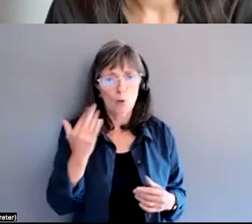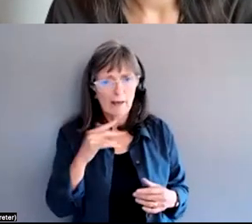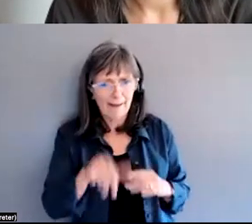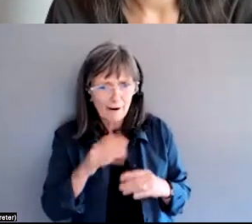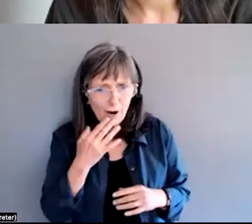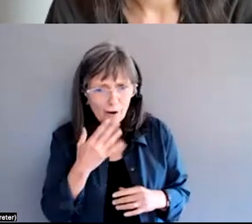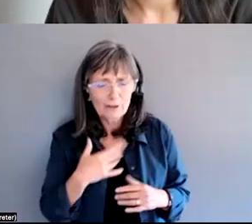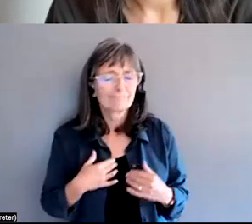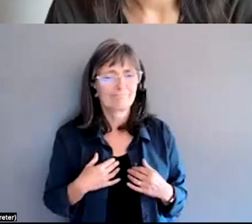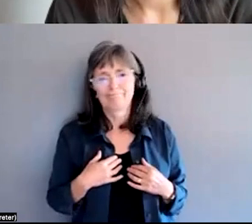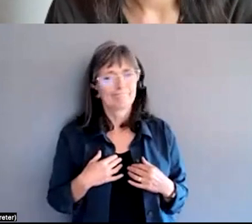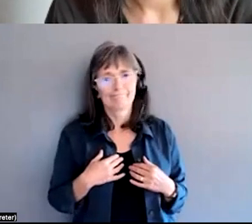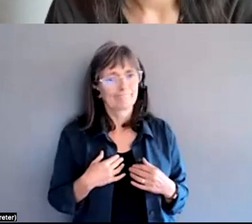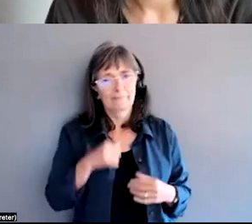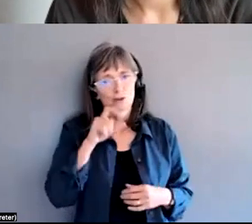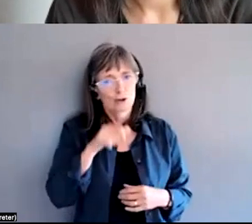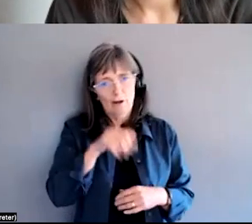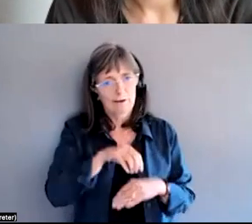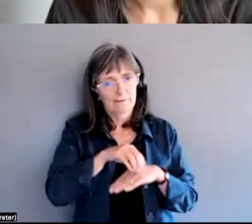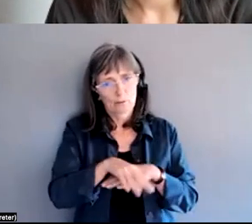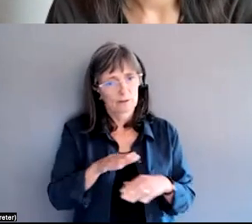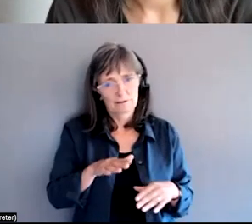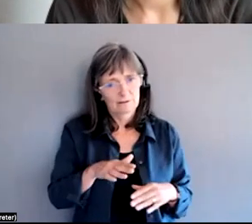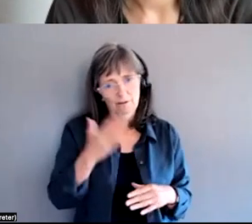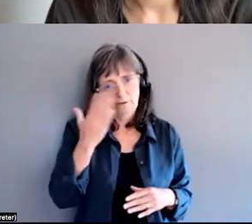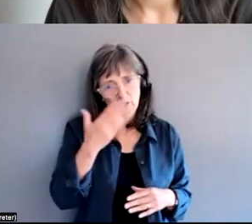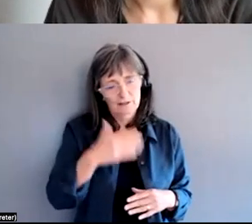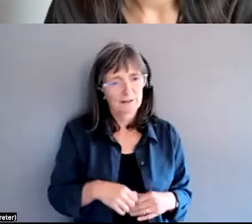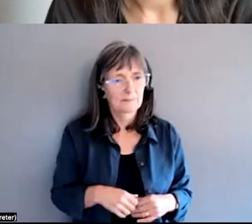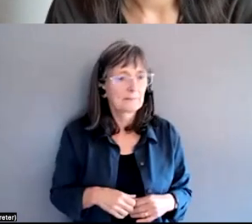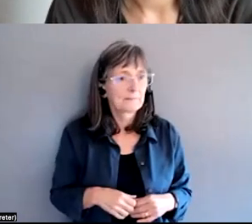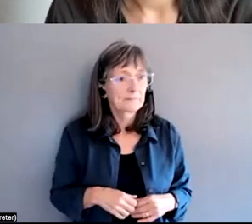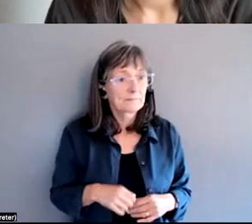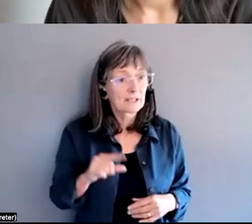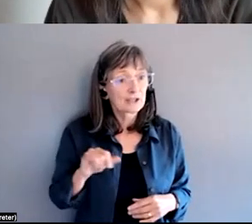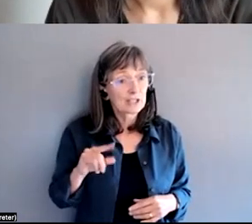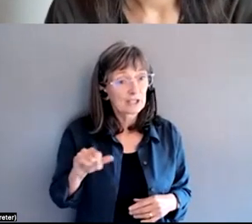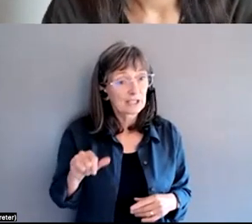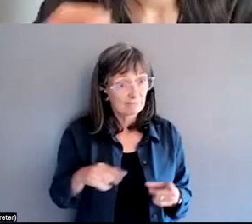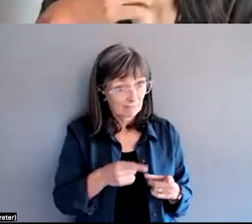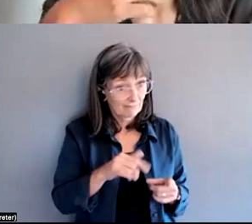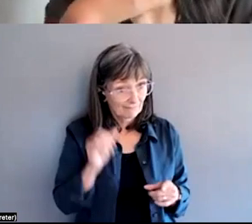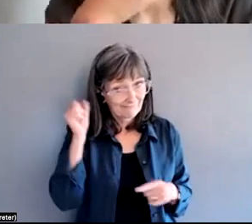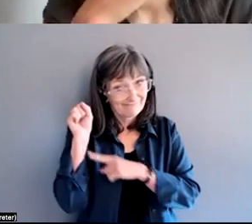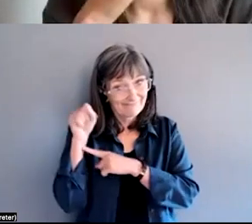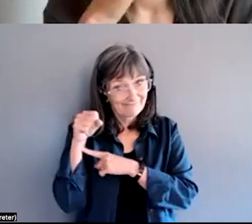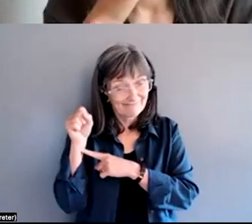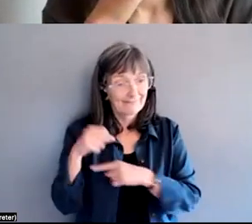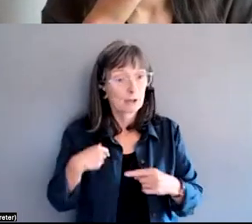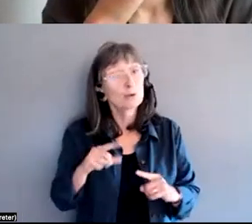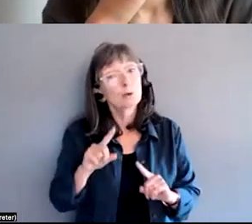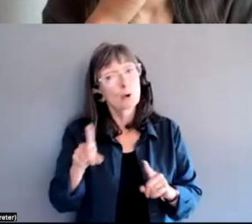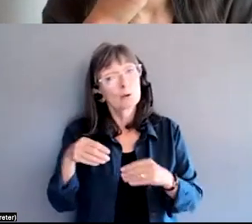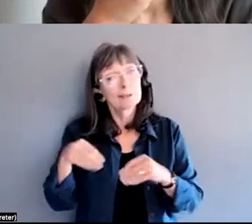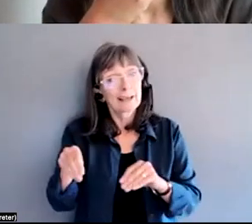really shouldn't be factoring in. Gigi, I see you nodding. Do you have to when you go to the sales team at